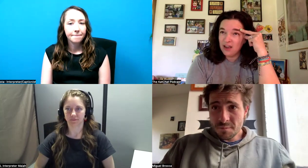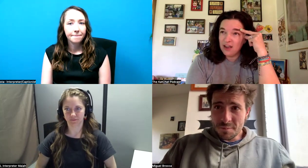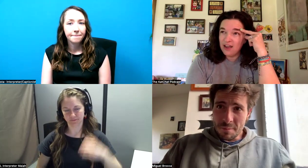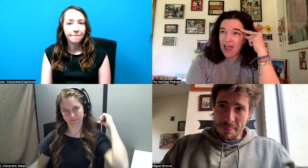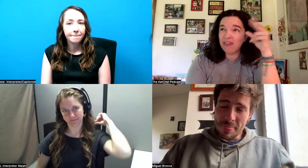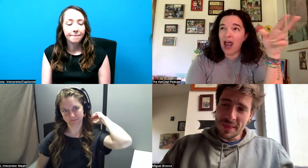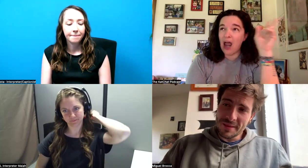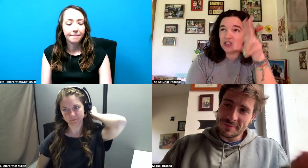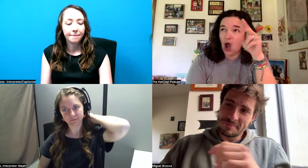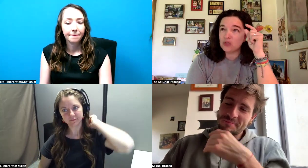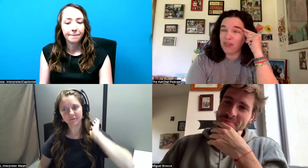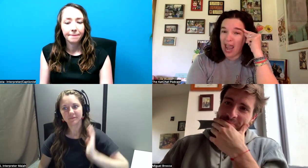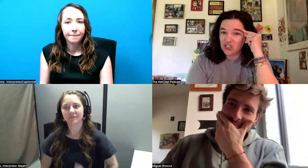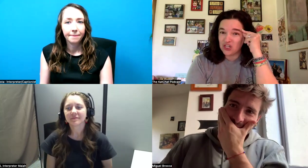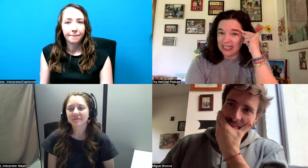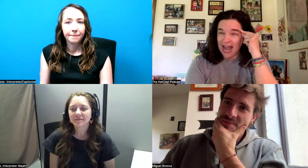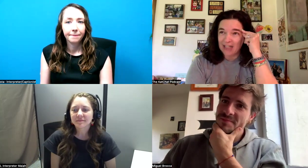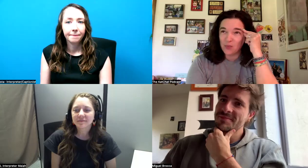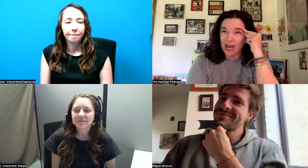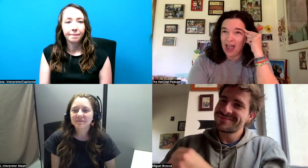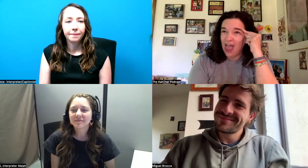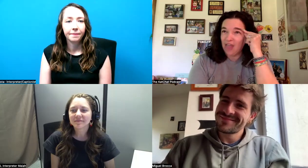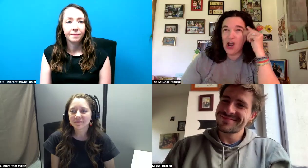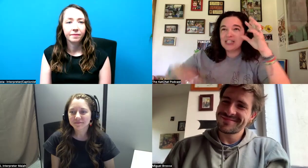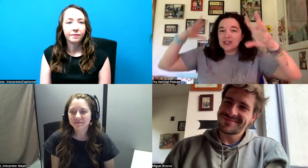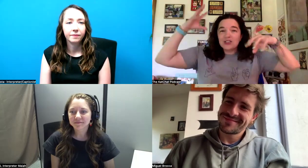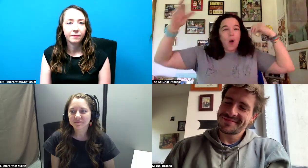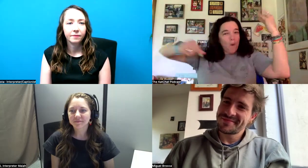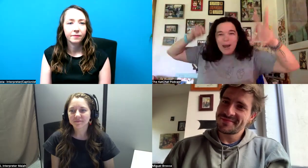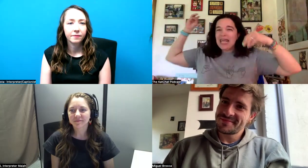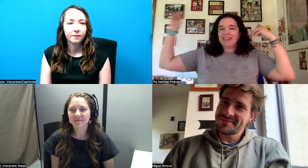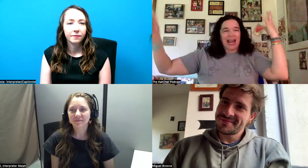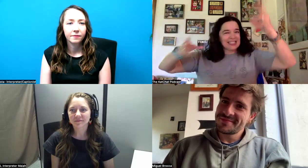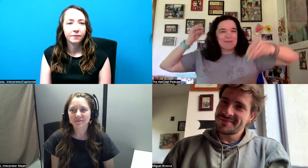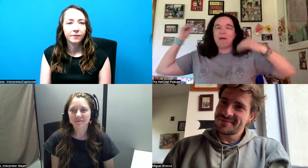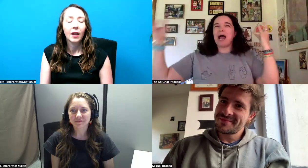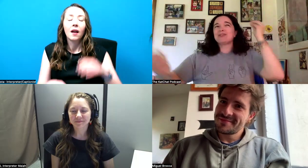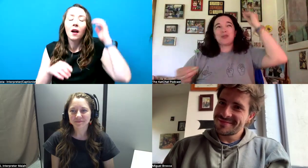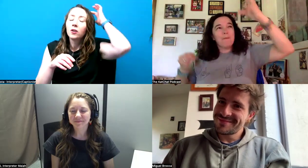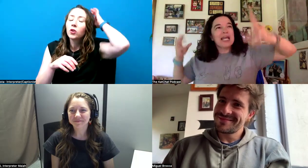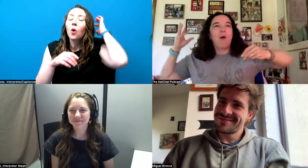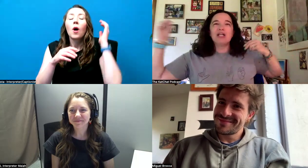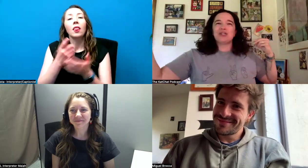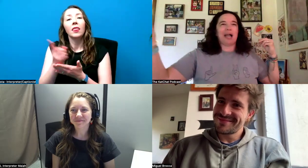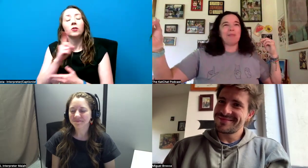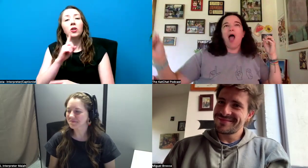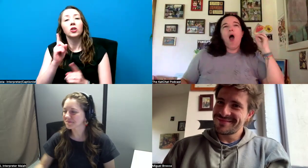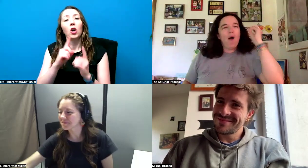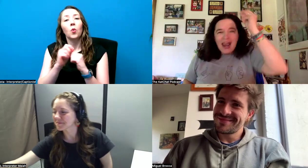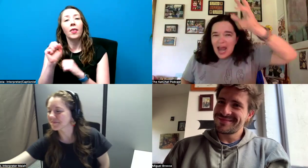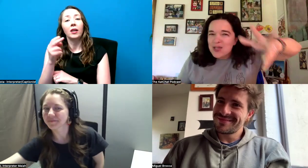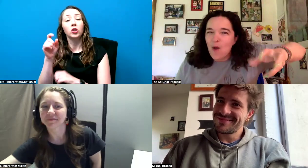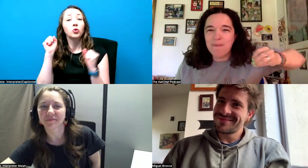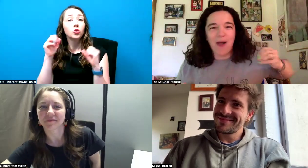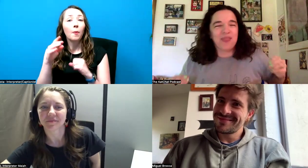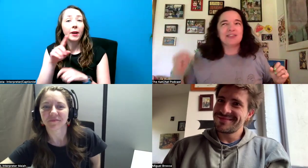movie and I talked with Ashley last week, there's like so many things in my mind, so many questions. I'm like,